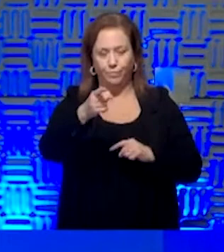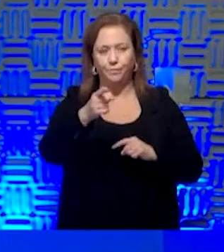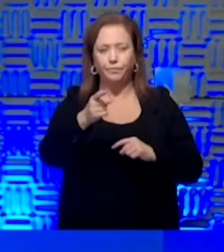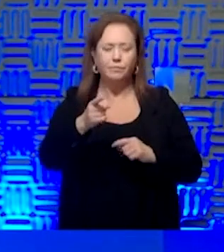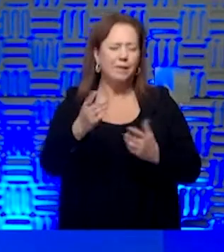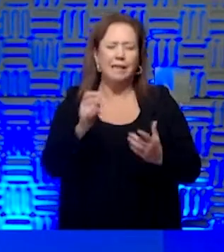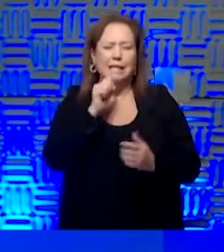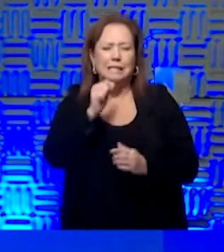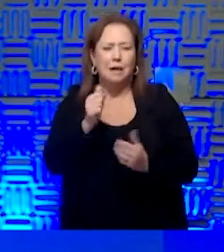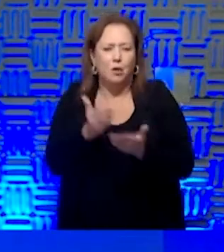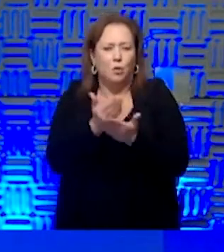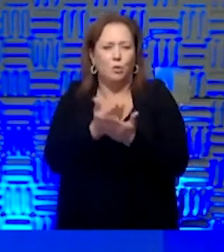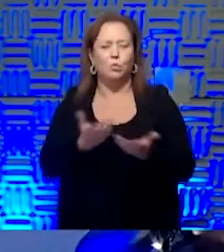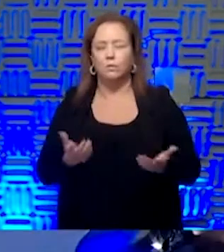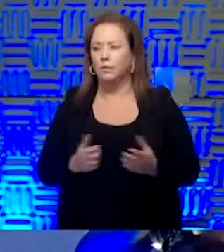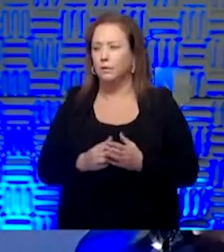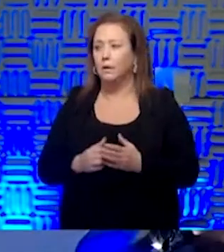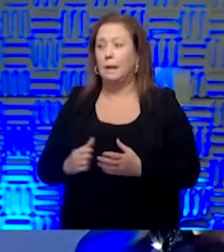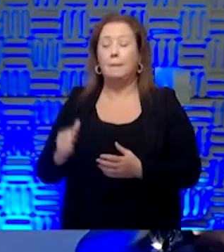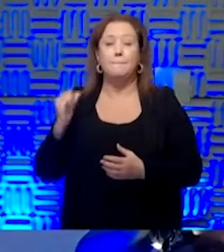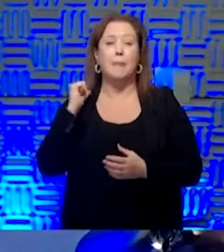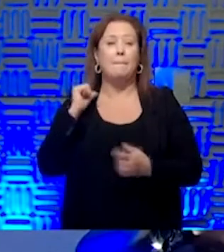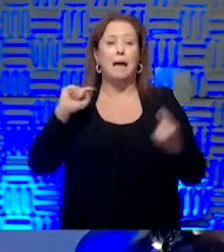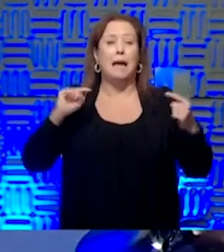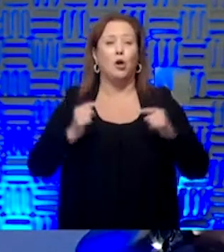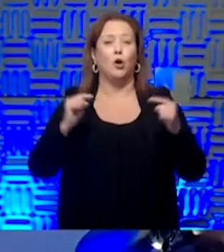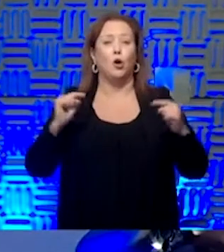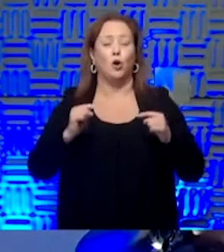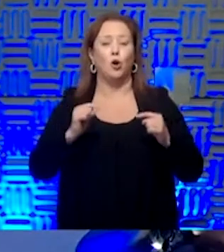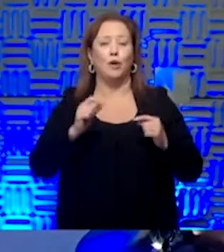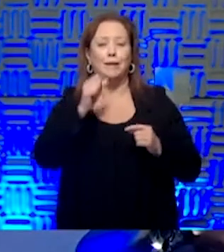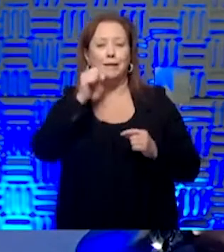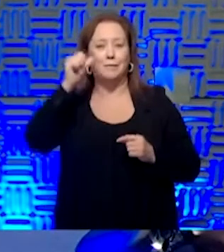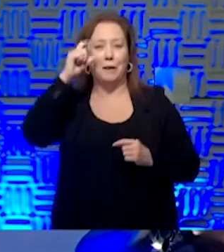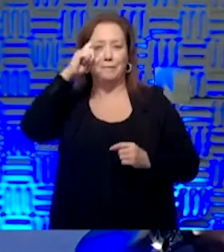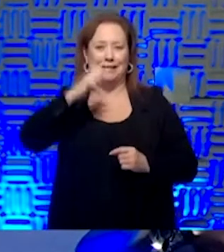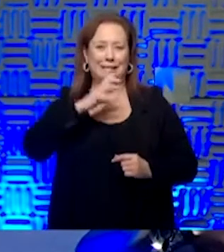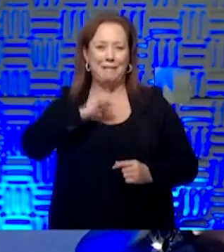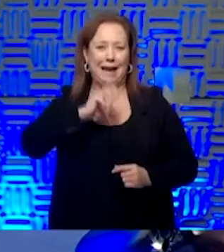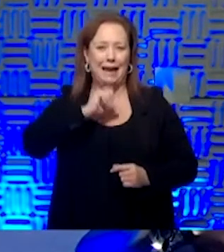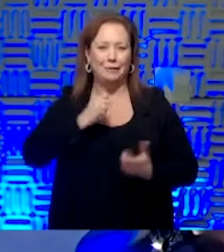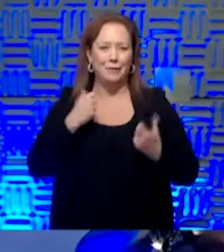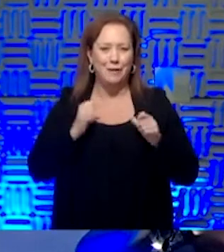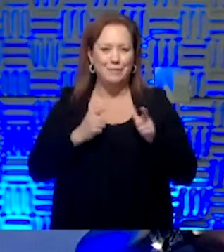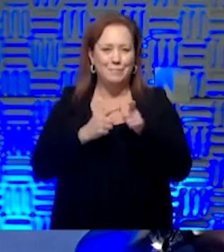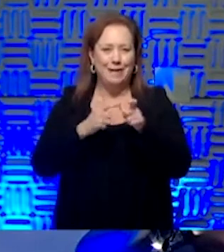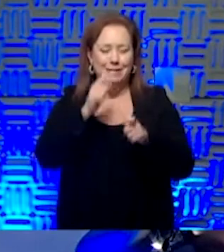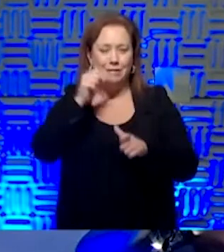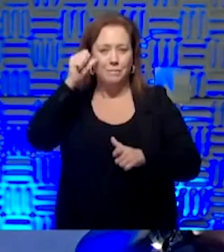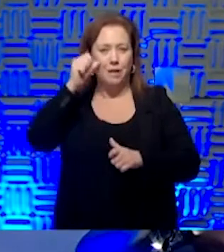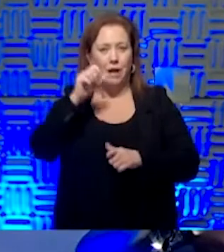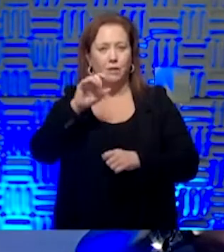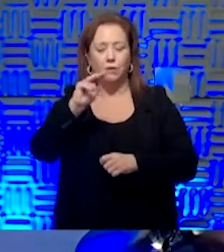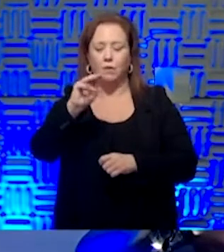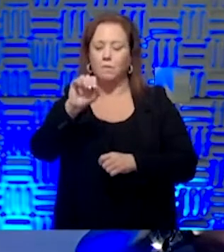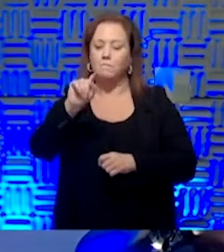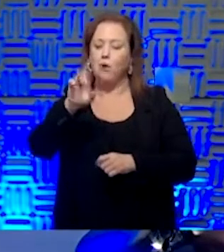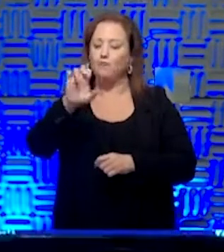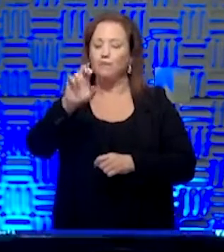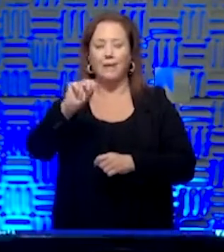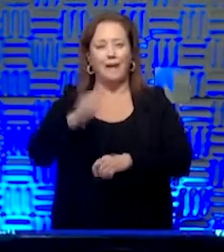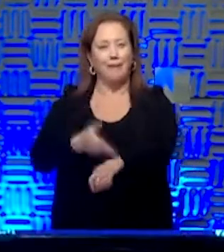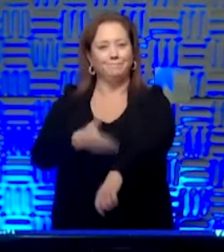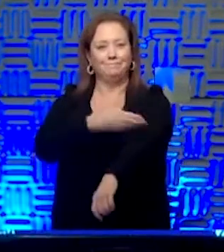nothing new to us, though. Yeah, my back hurt yesterday because I have advanced middle age and I tried to run a little bit in the morning. And you know what? I took some Motrin. It felt a lot better.